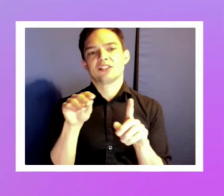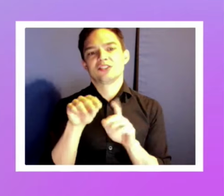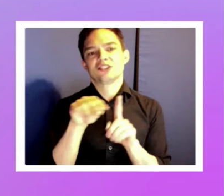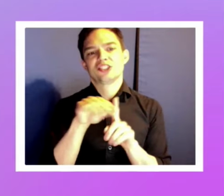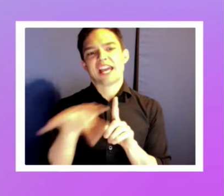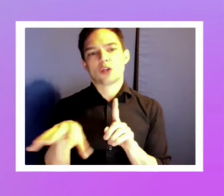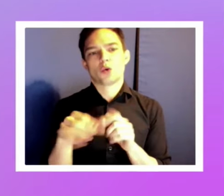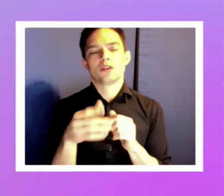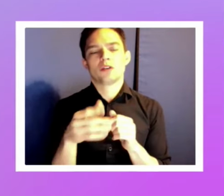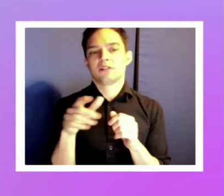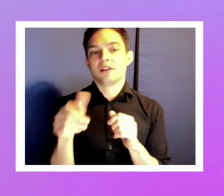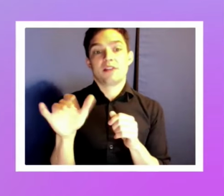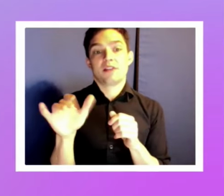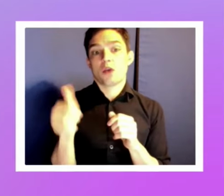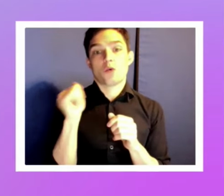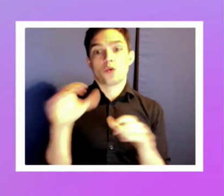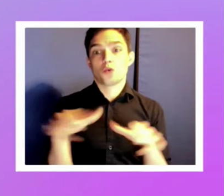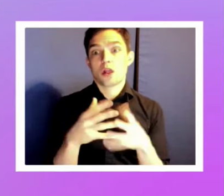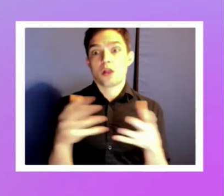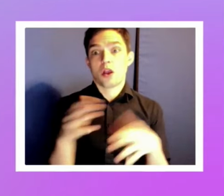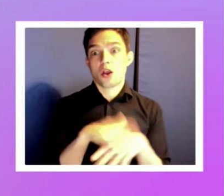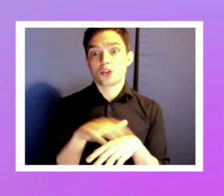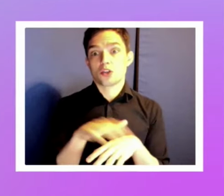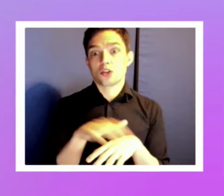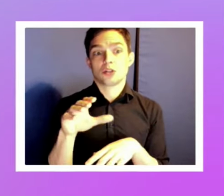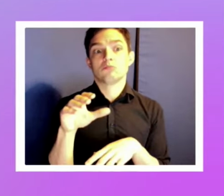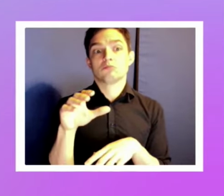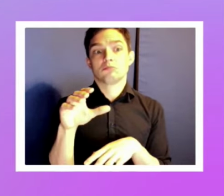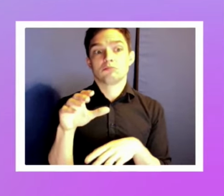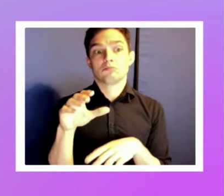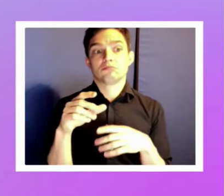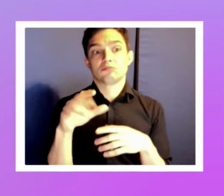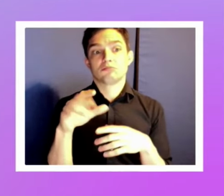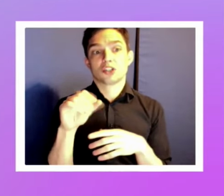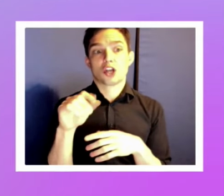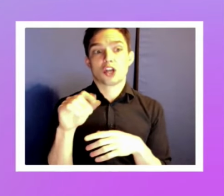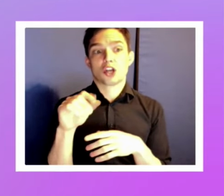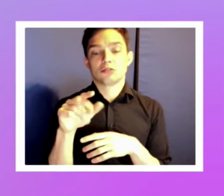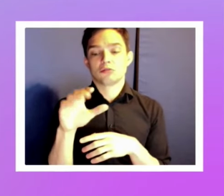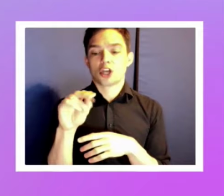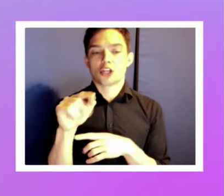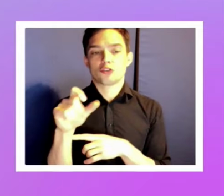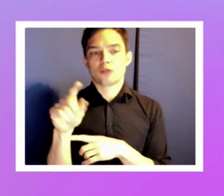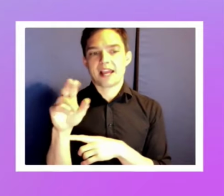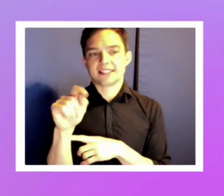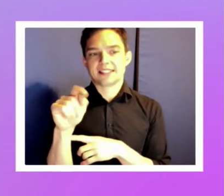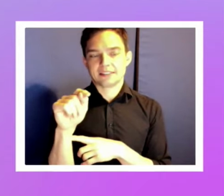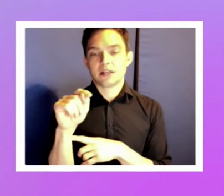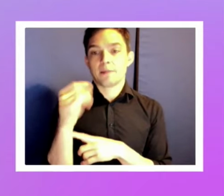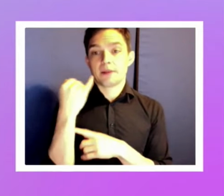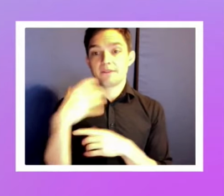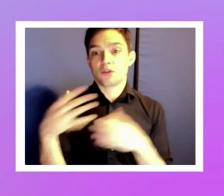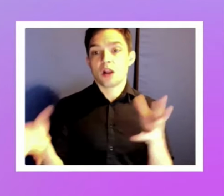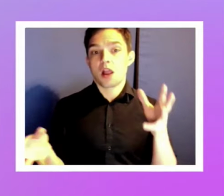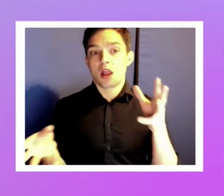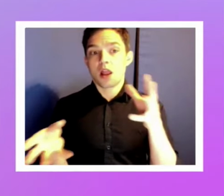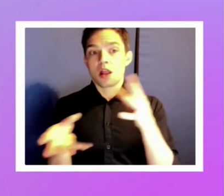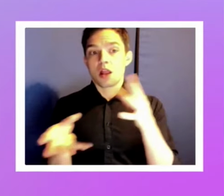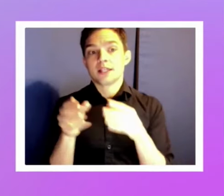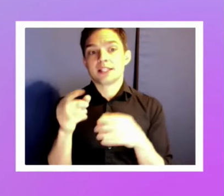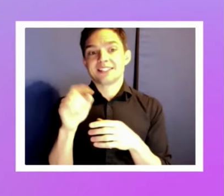do a lot on your contrast most of the time, but if you stack up a number of text shadows, it can really make a